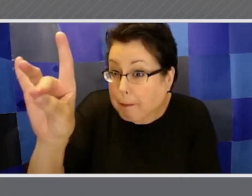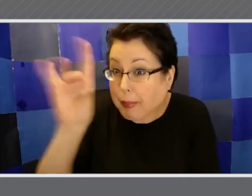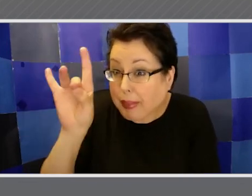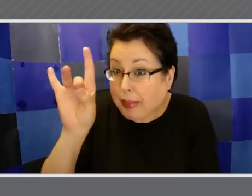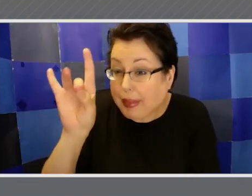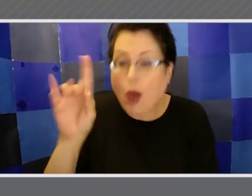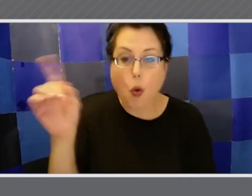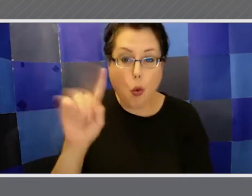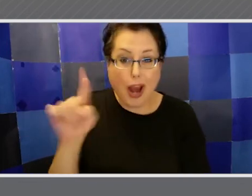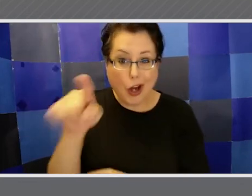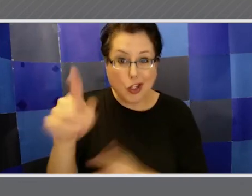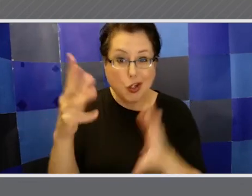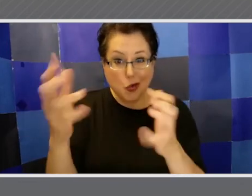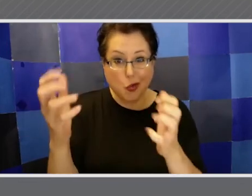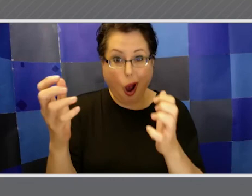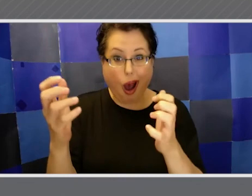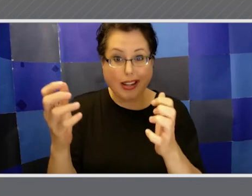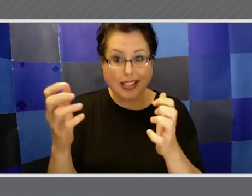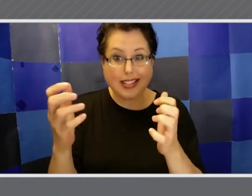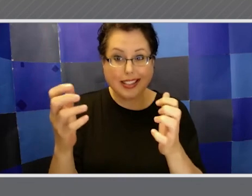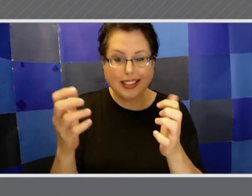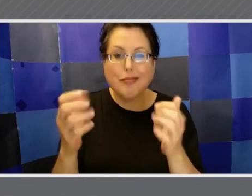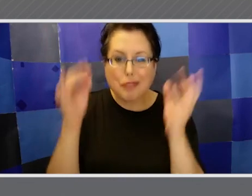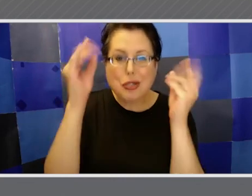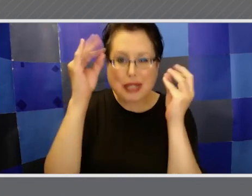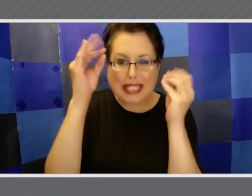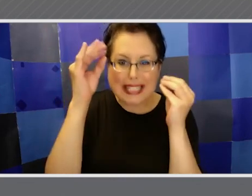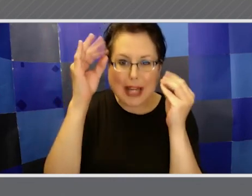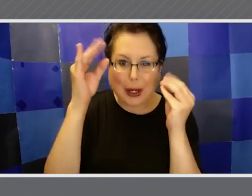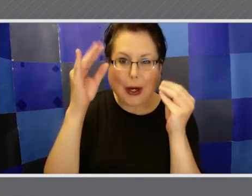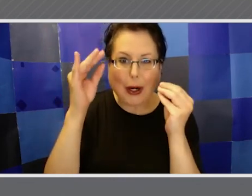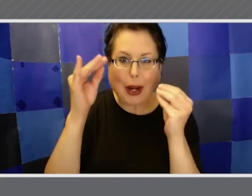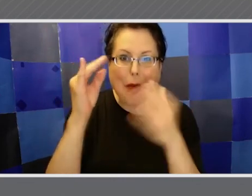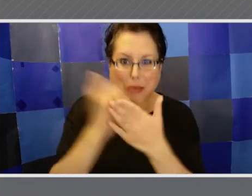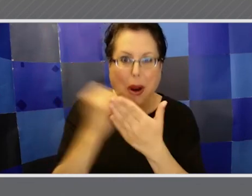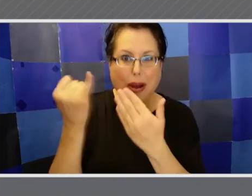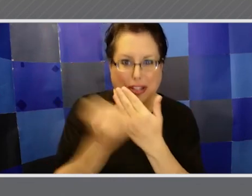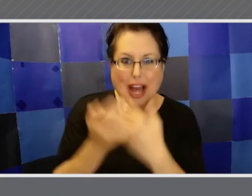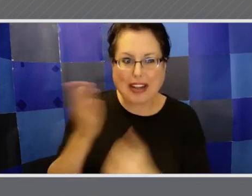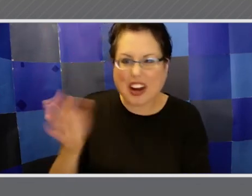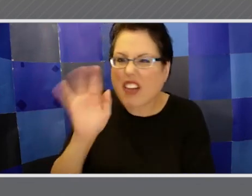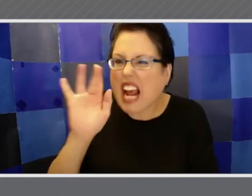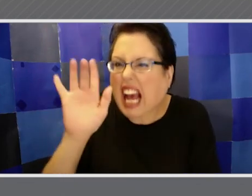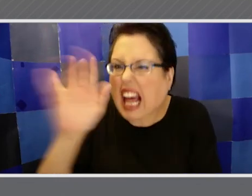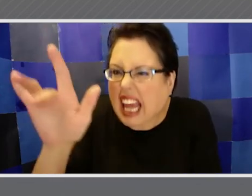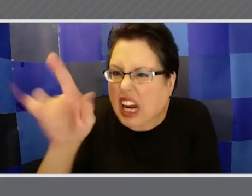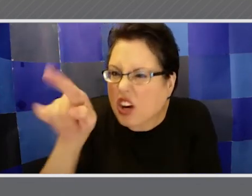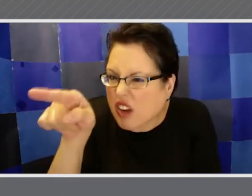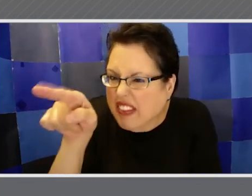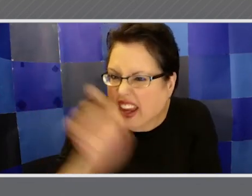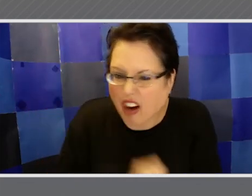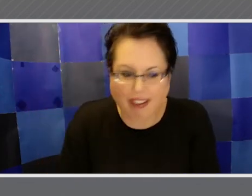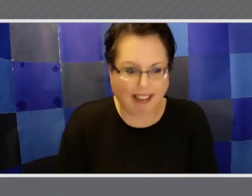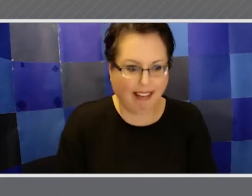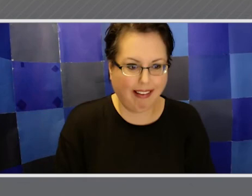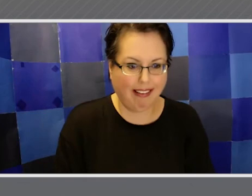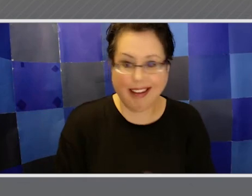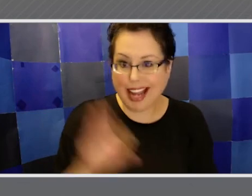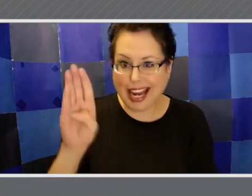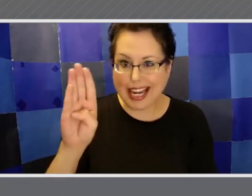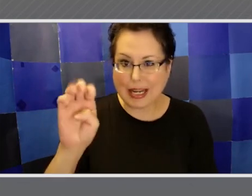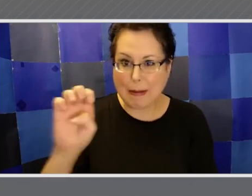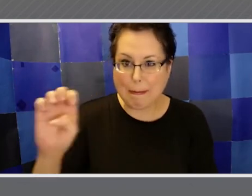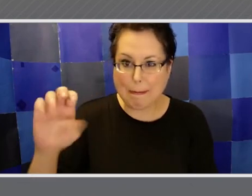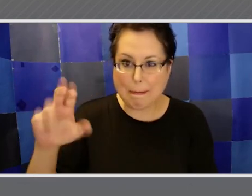something to be considered. So if you click right here in Beachview,